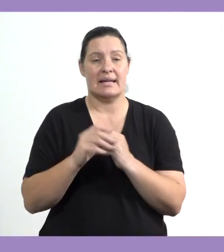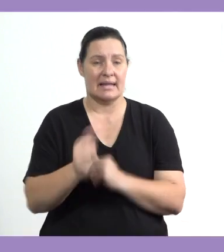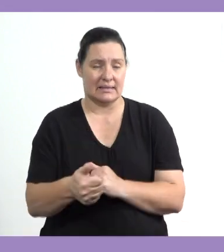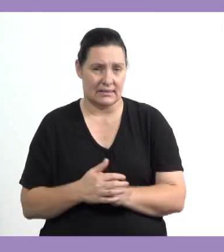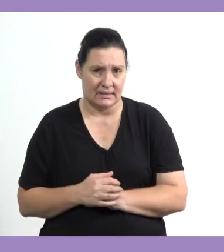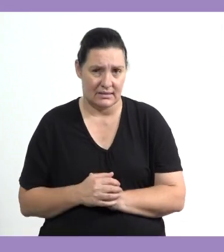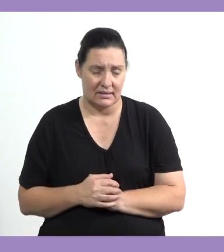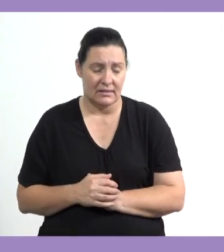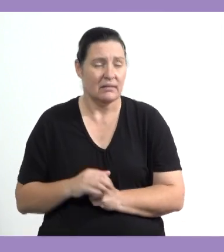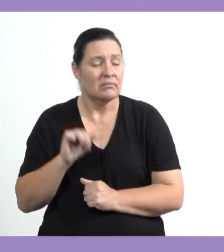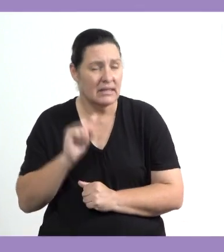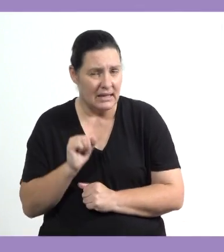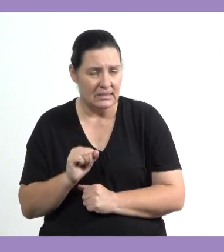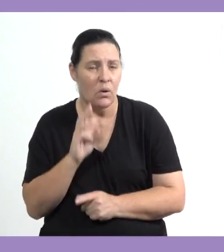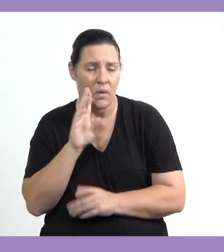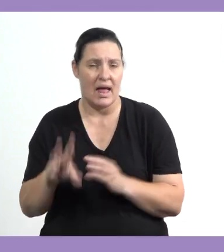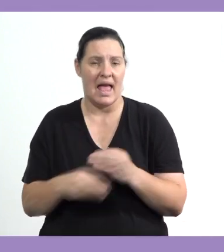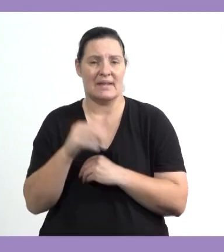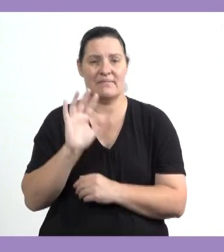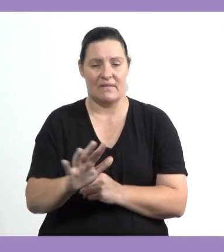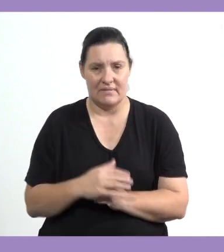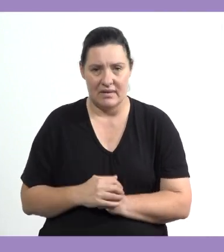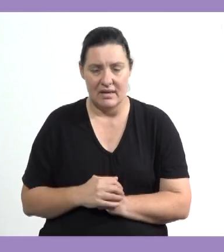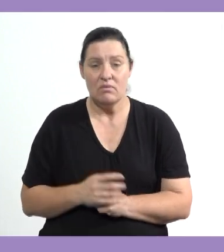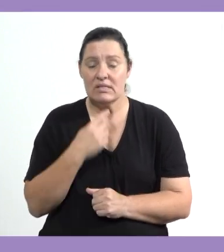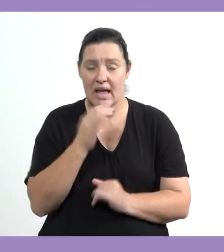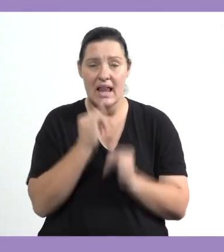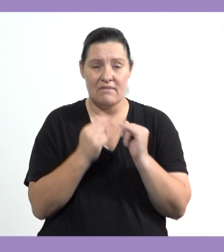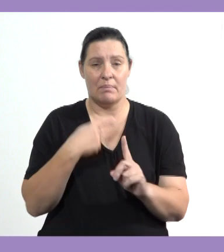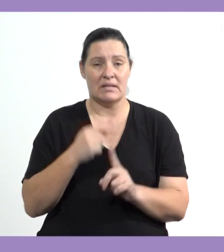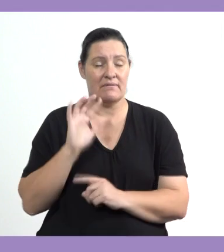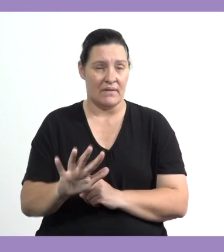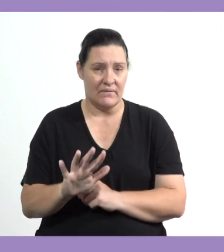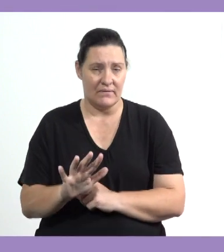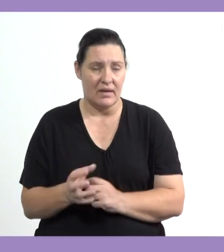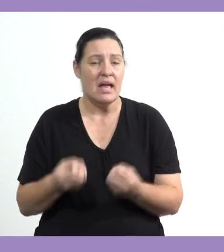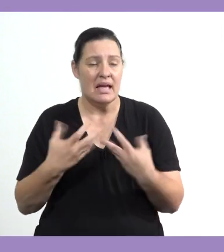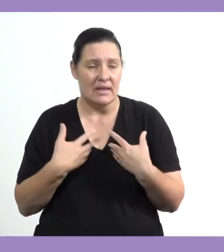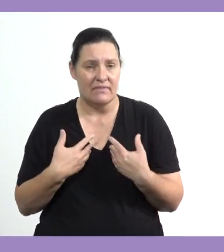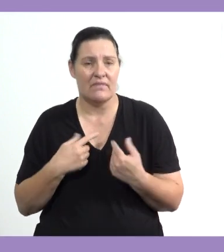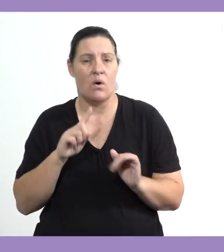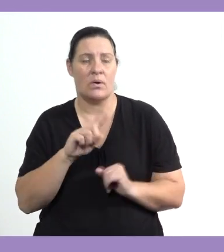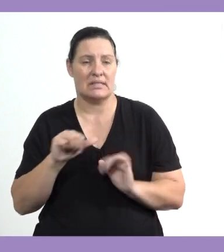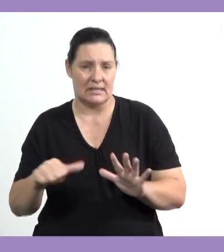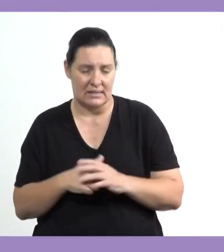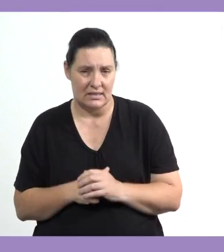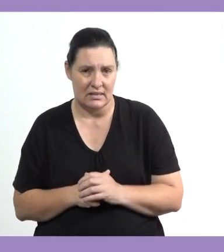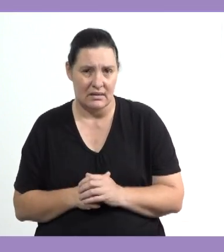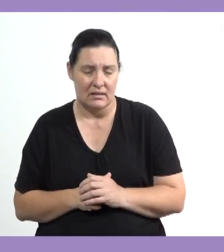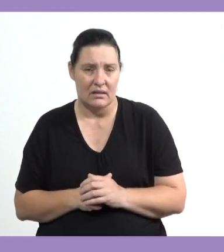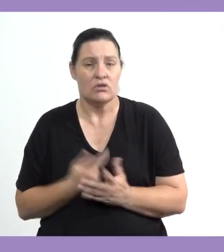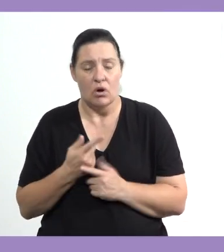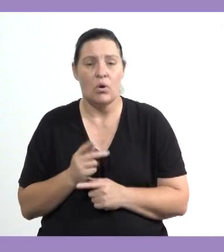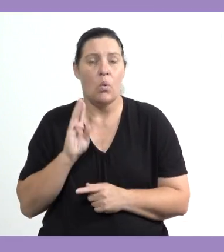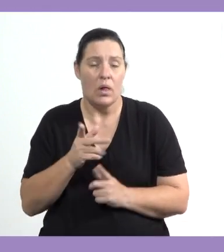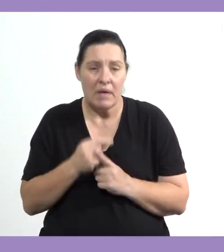add next? Yes, I'm going to add a 5. And if I say 11 plus 5, that gives me 16. So that means